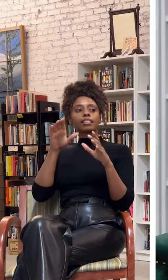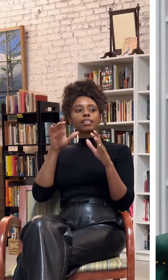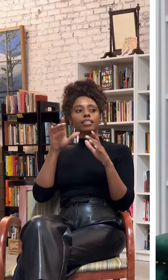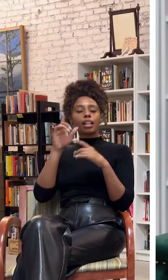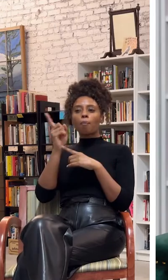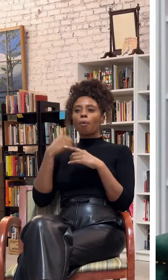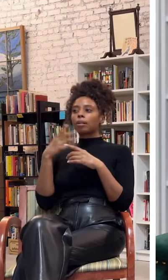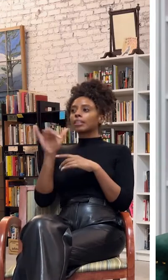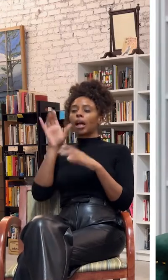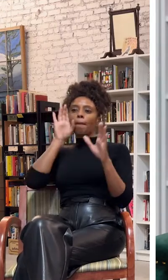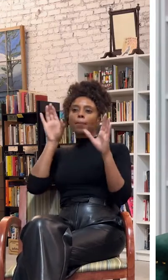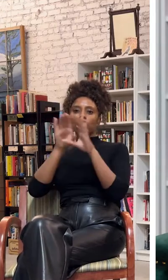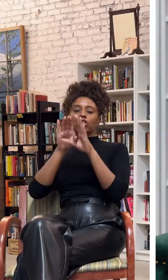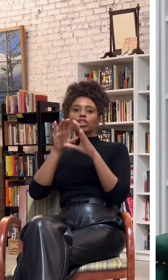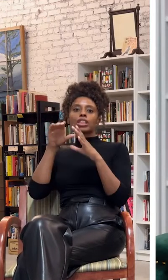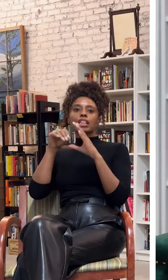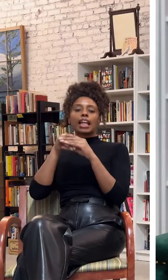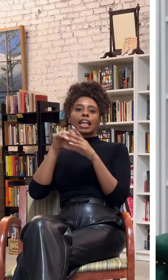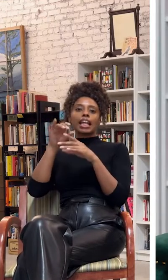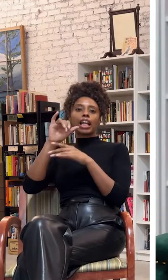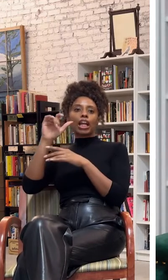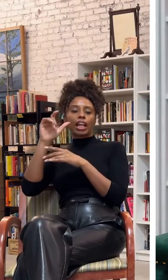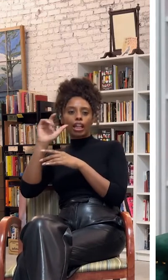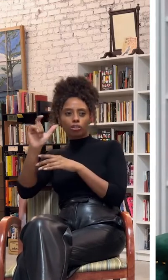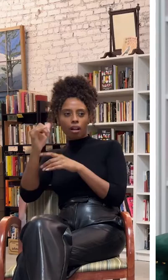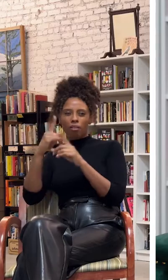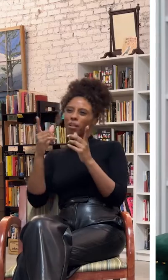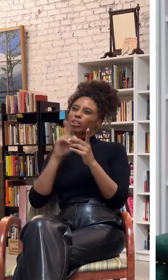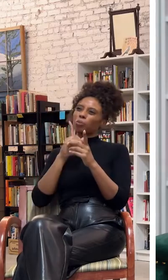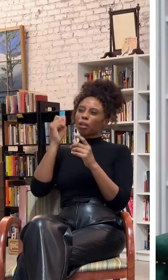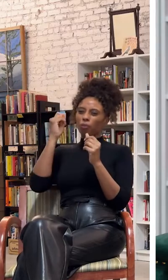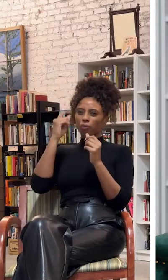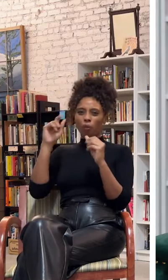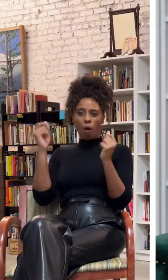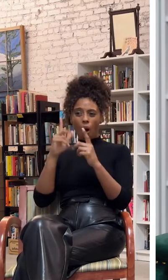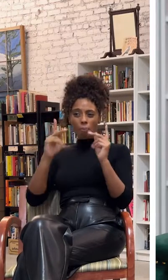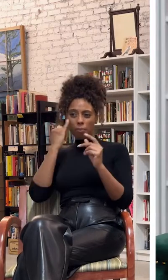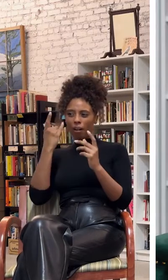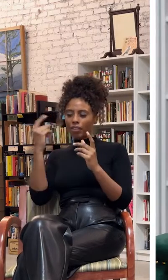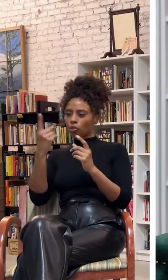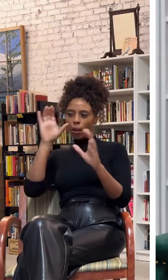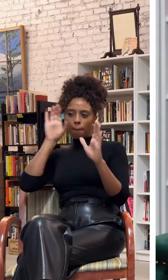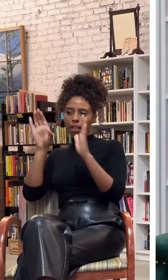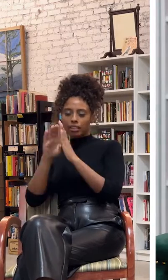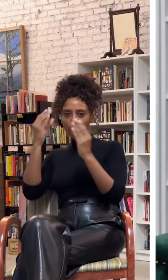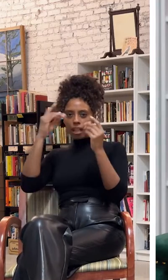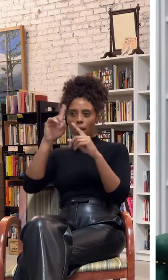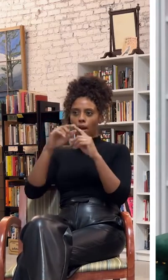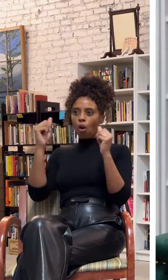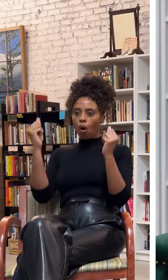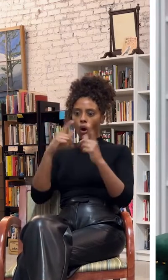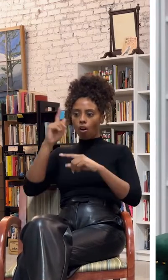me think, is this really for all kinds of people? If it's just on Instagram in an image, I'm not actually considering all kinds